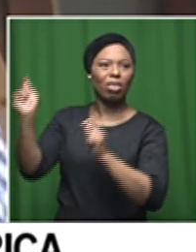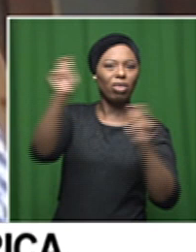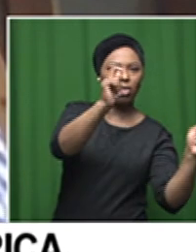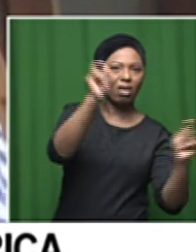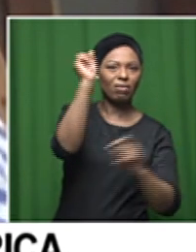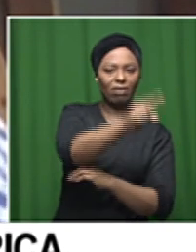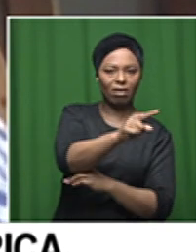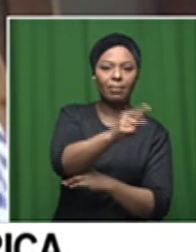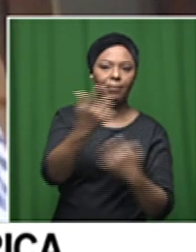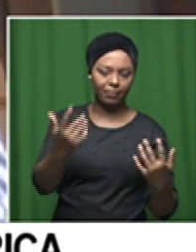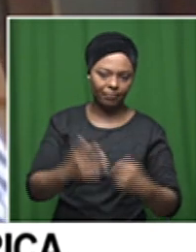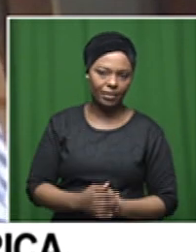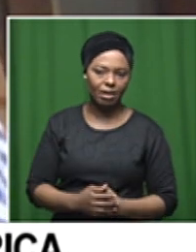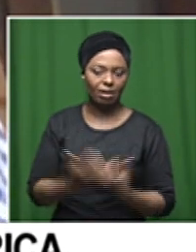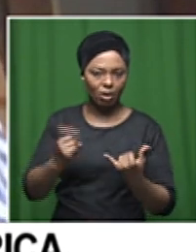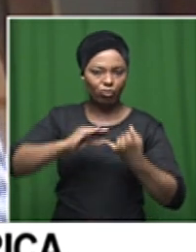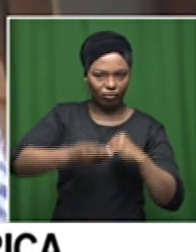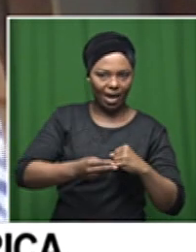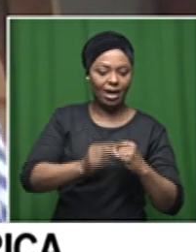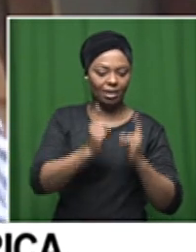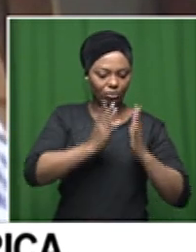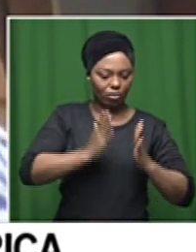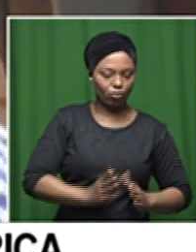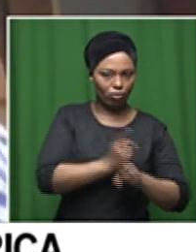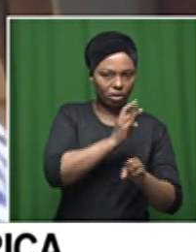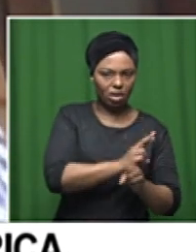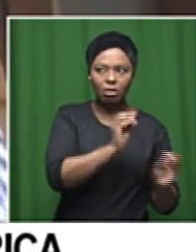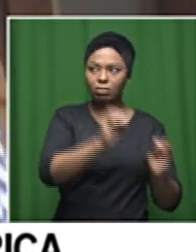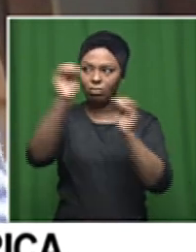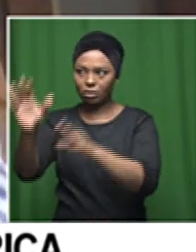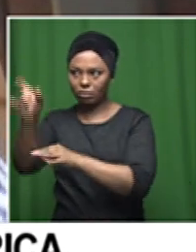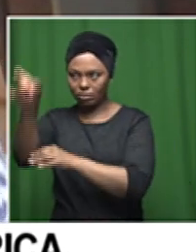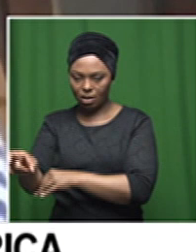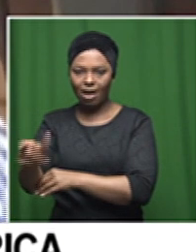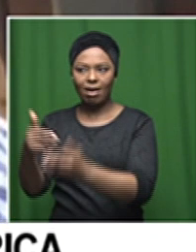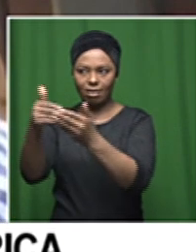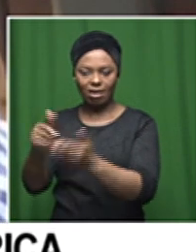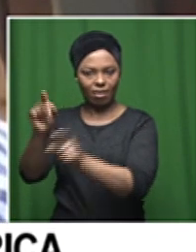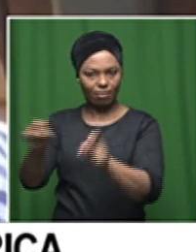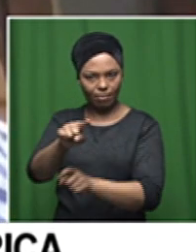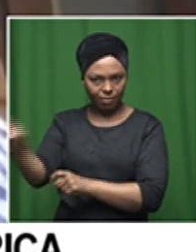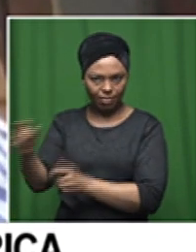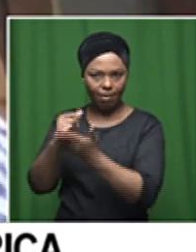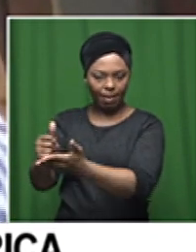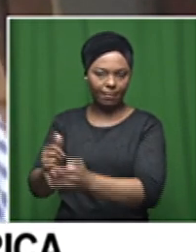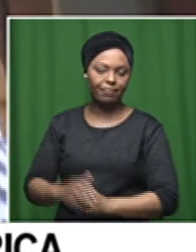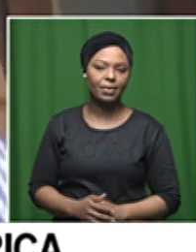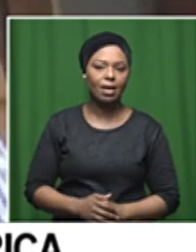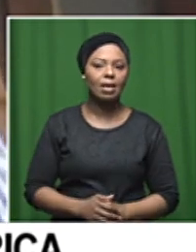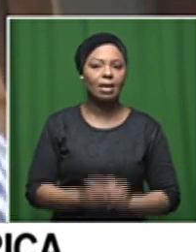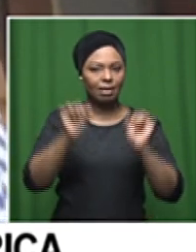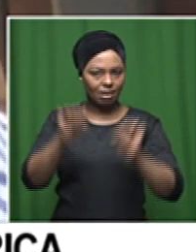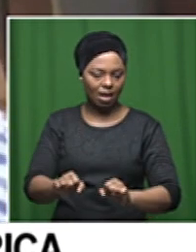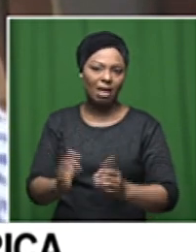tertiary hospitals in our province. Of course, there are patients then who are coming from other provinces, but mainly